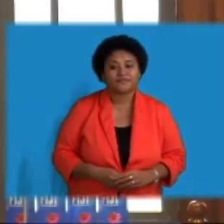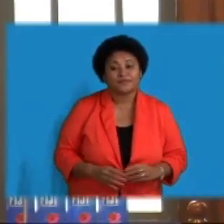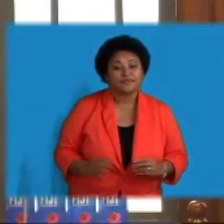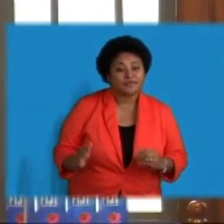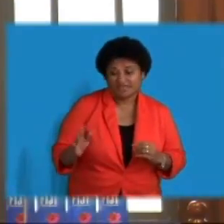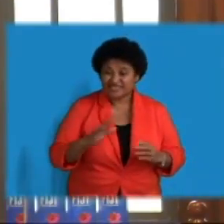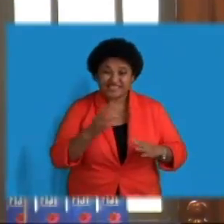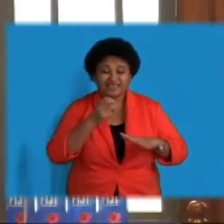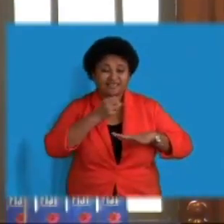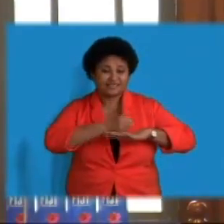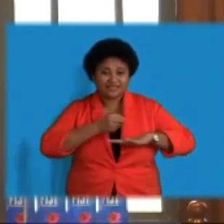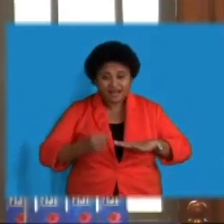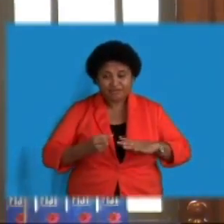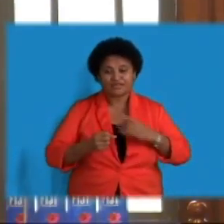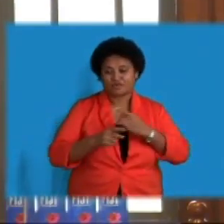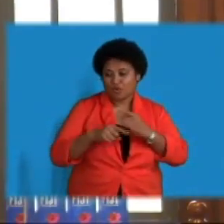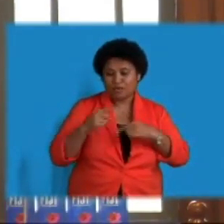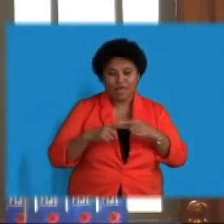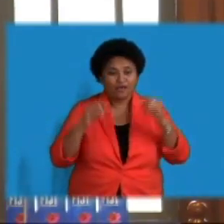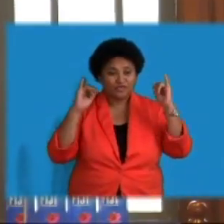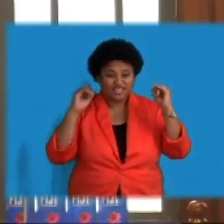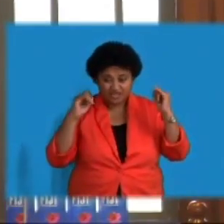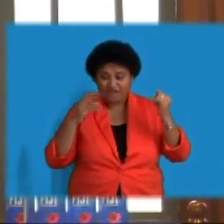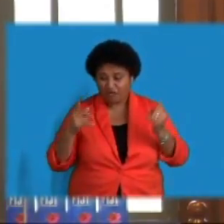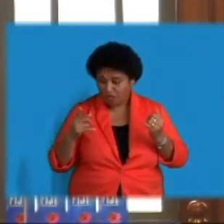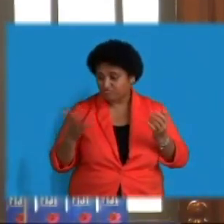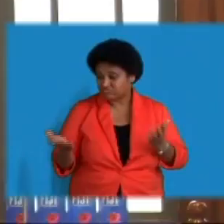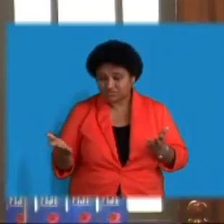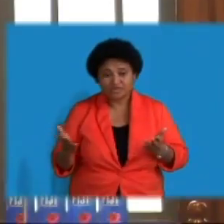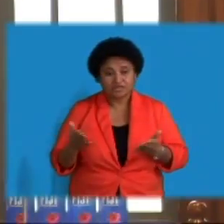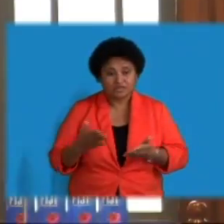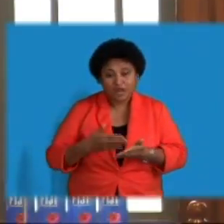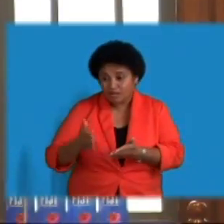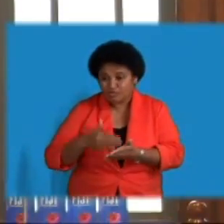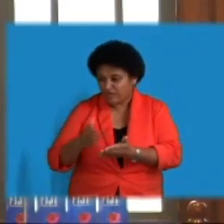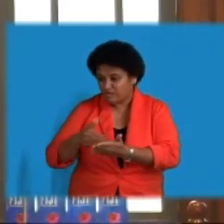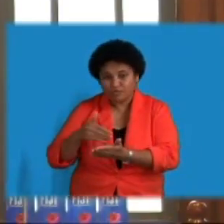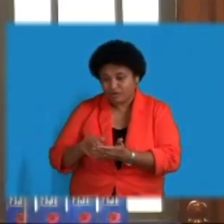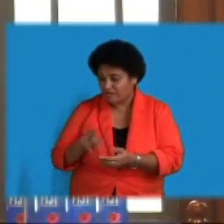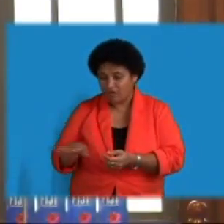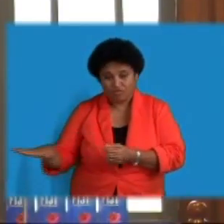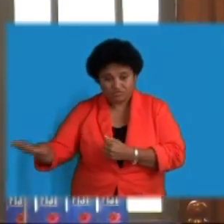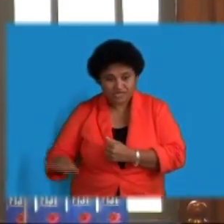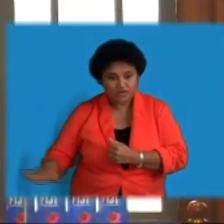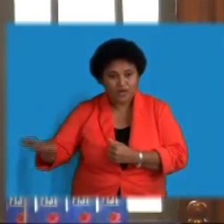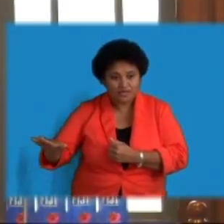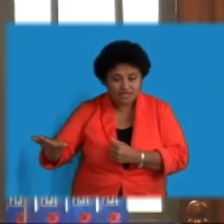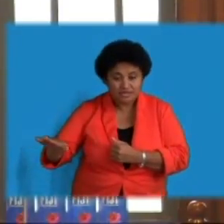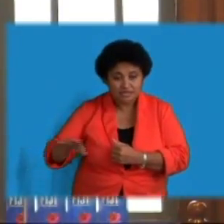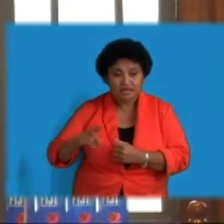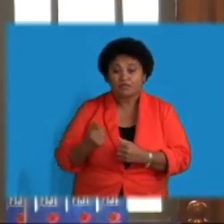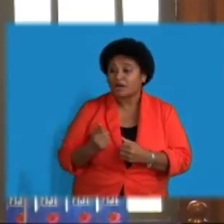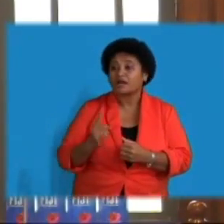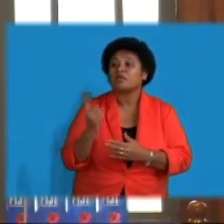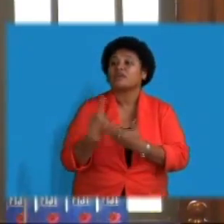promoting these issues of issuing these approval notices to squatters, but the thing is they